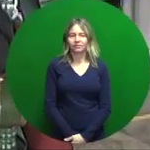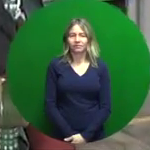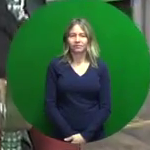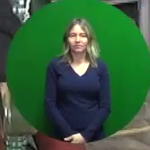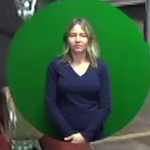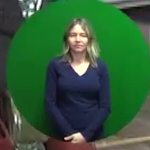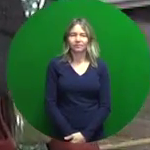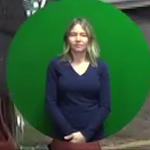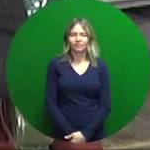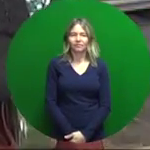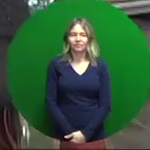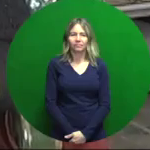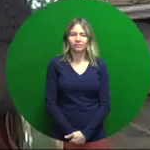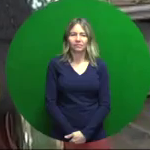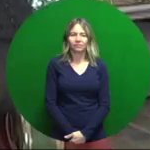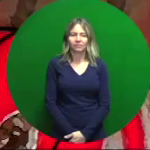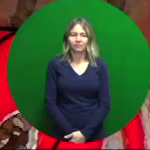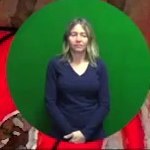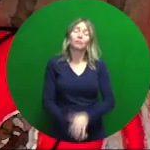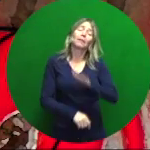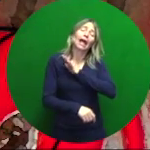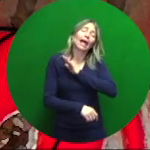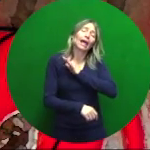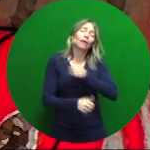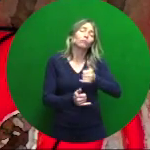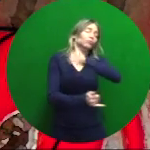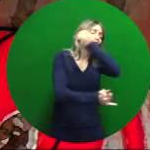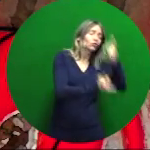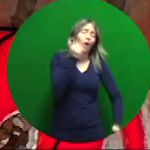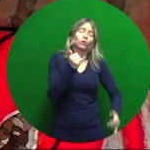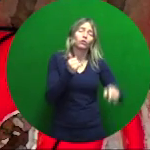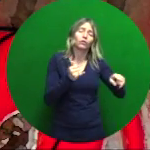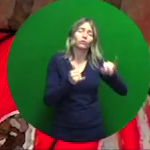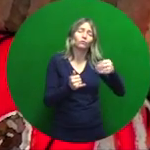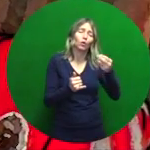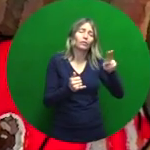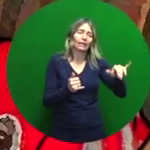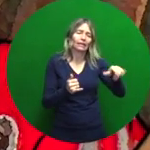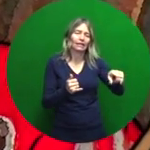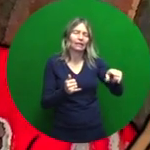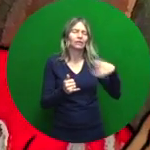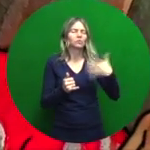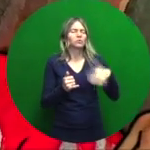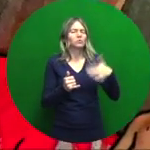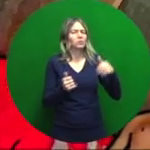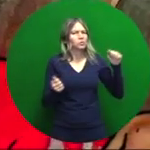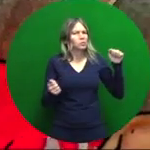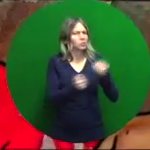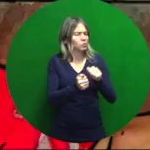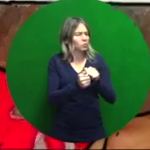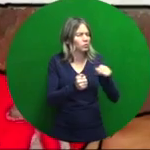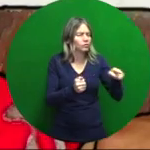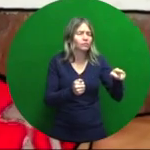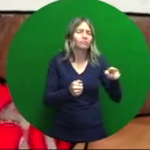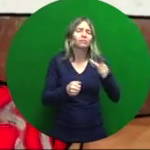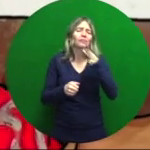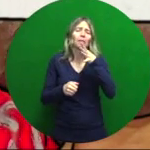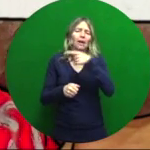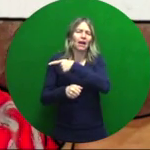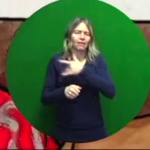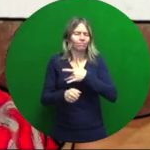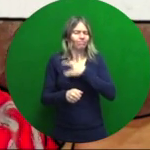with them. But for her youngest one, his name is Johnny, she had a hard time. Well,